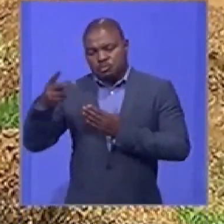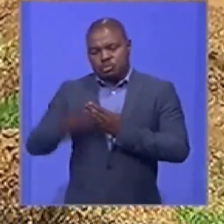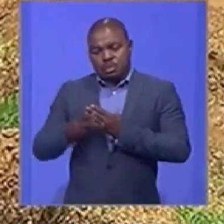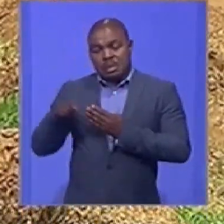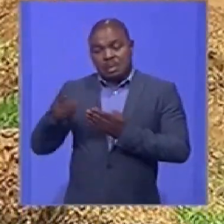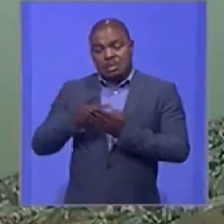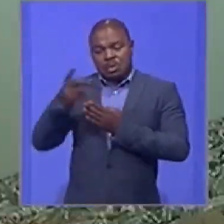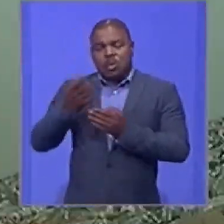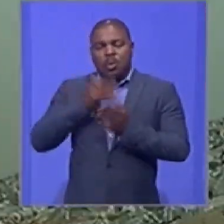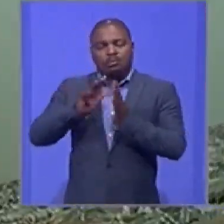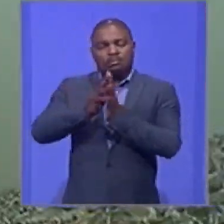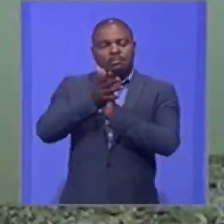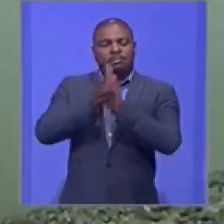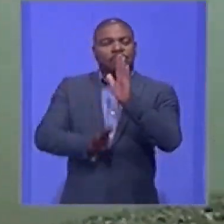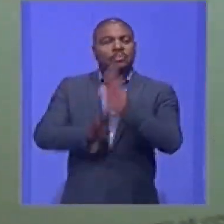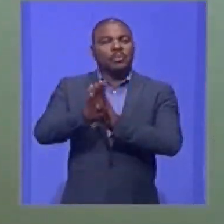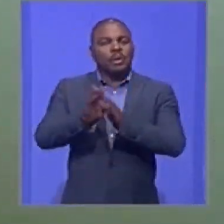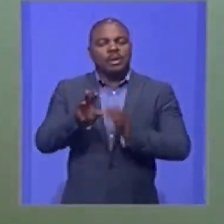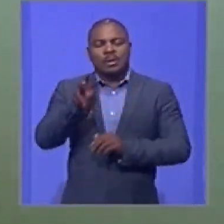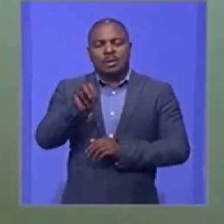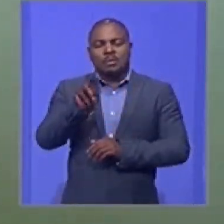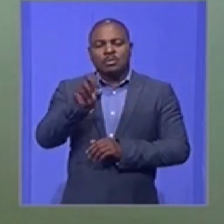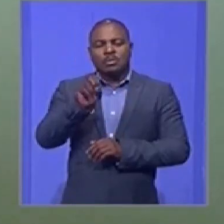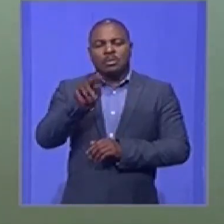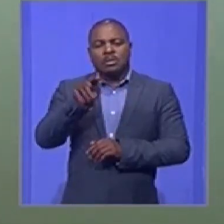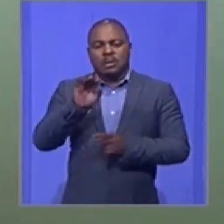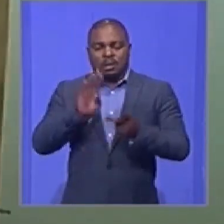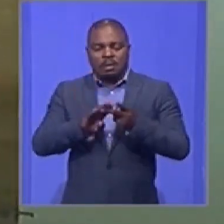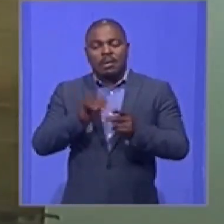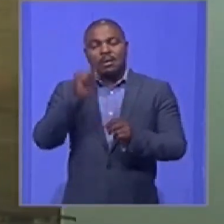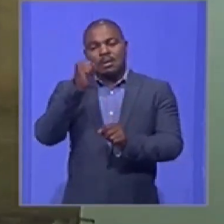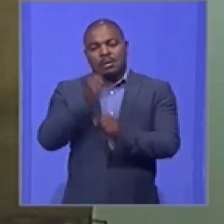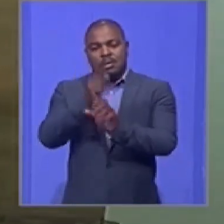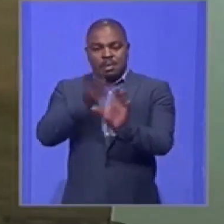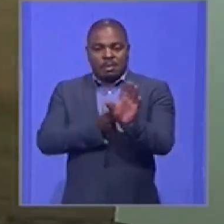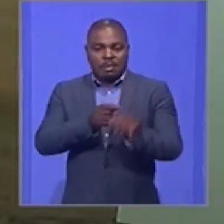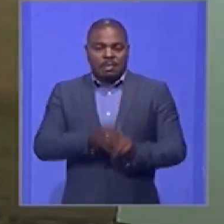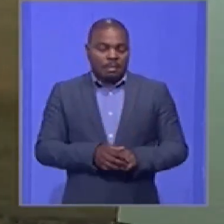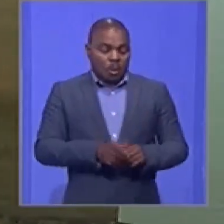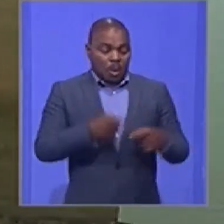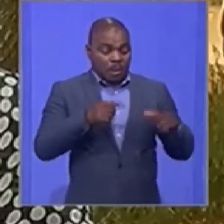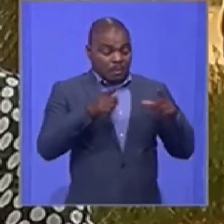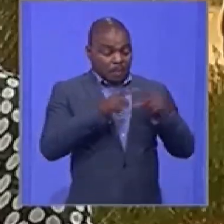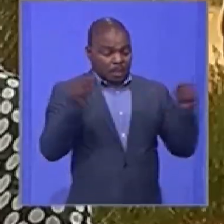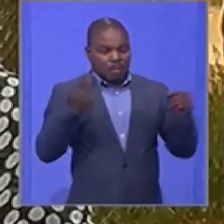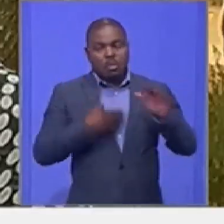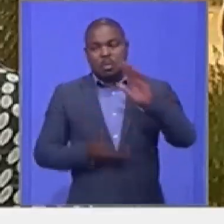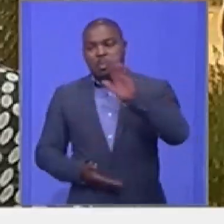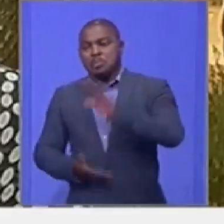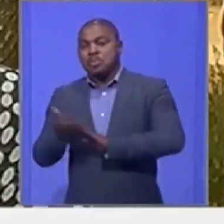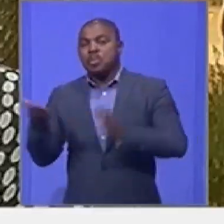ga mafaratlhatlha kwa Musina le kwa Giyane. Re tloga mo e tla be re ya ko districting